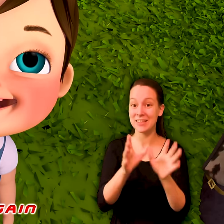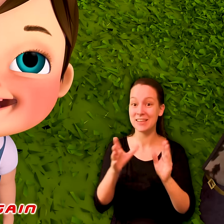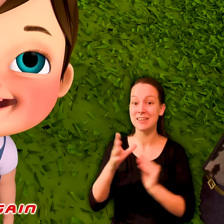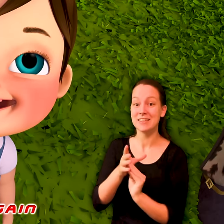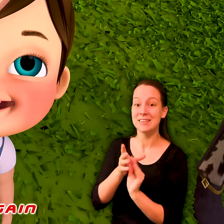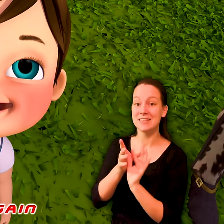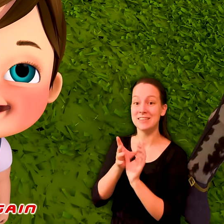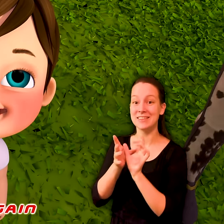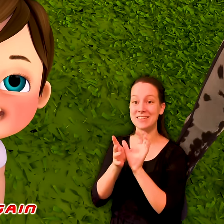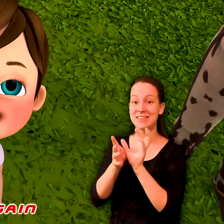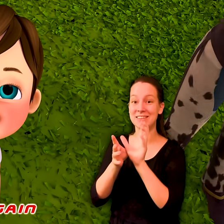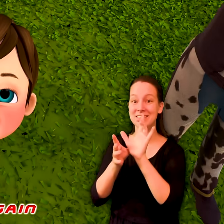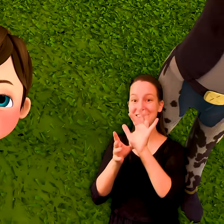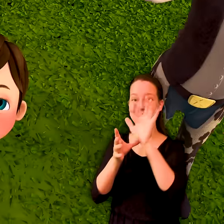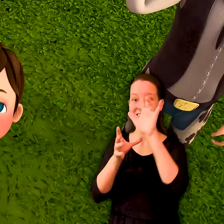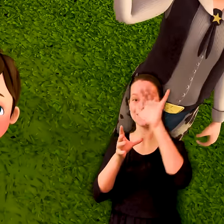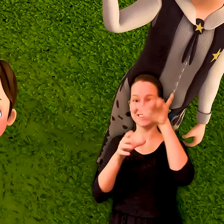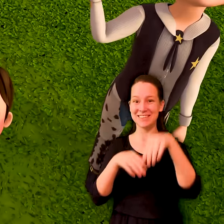spout again